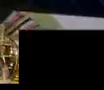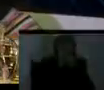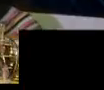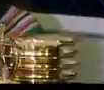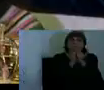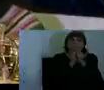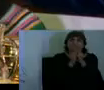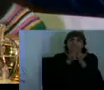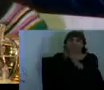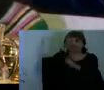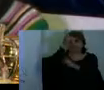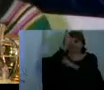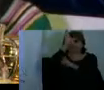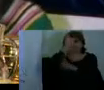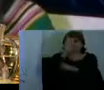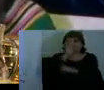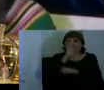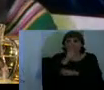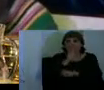with